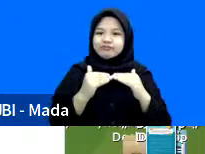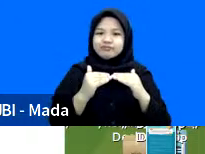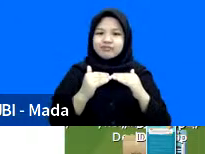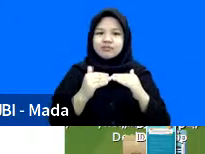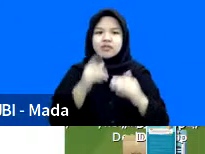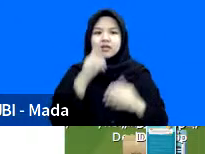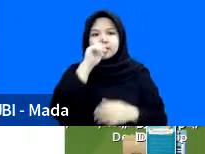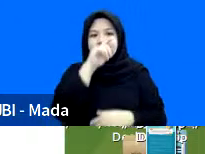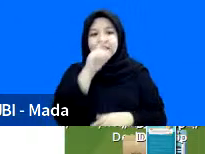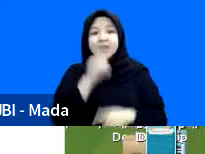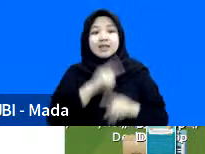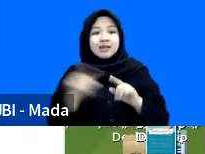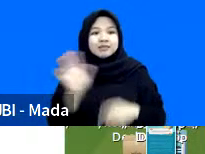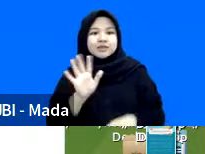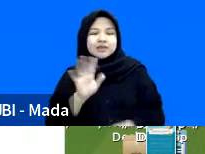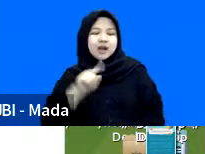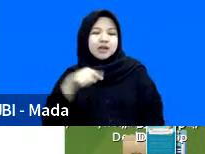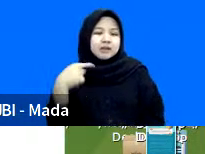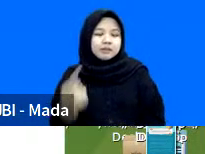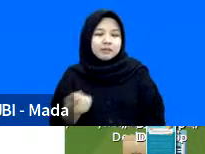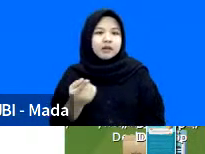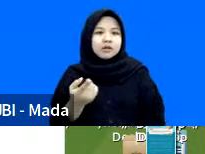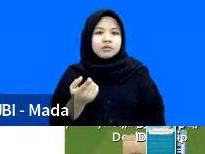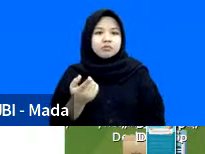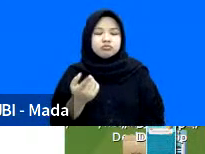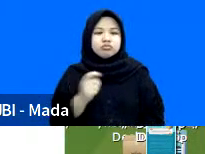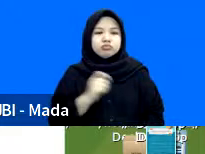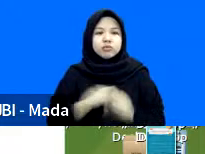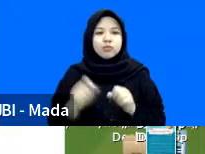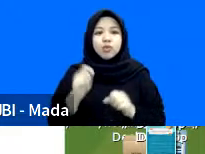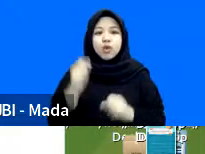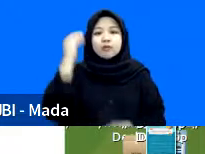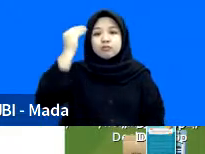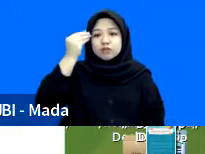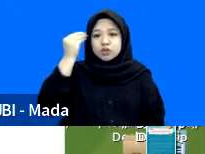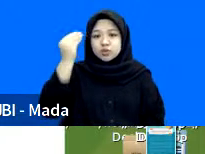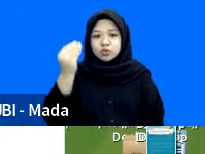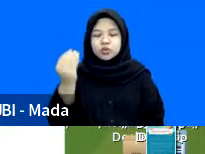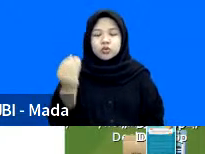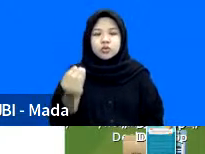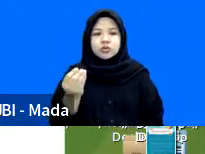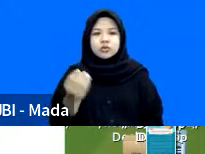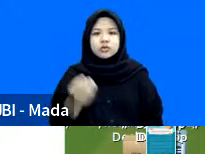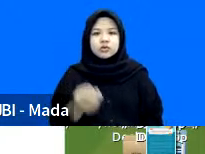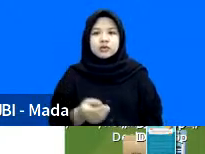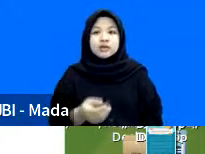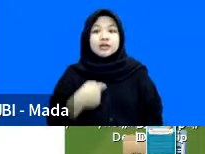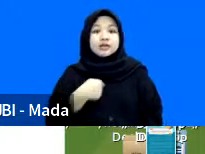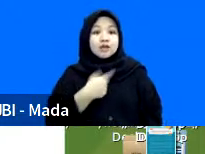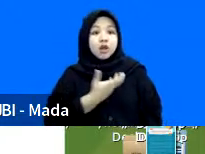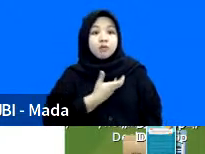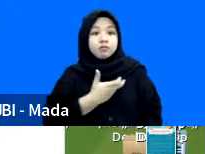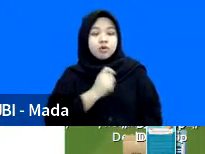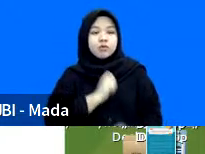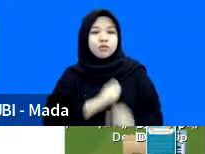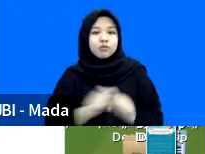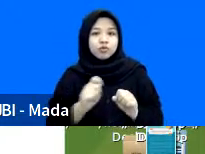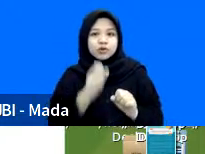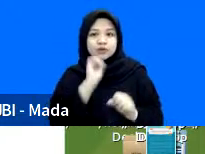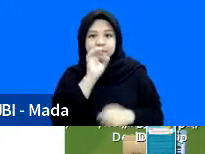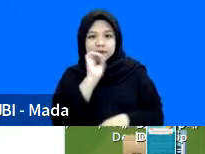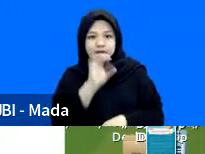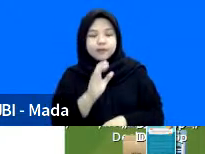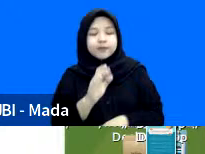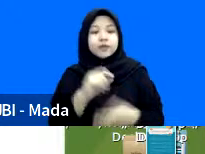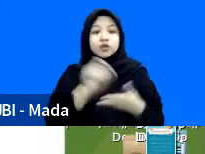digital education. That's the first point I want to make. The second point I want to make is, now that schools have opened all over the world, I don't think